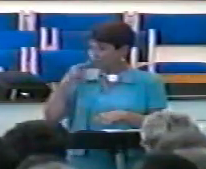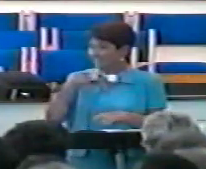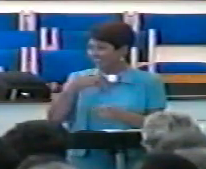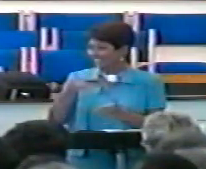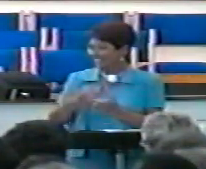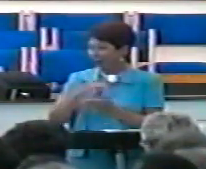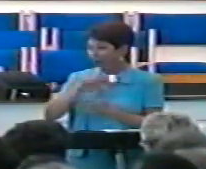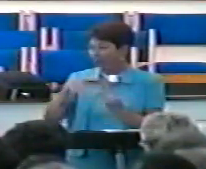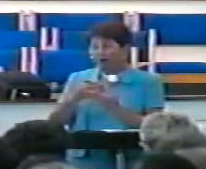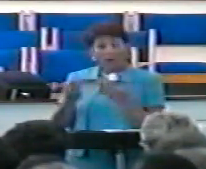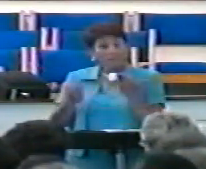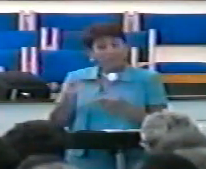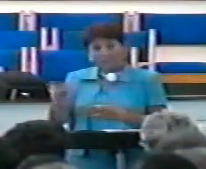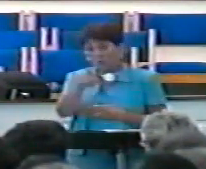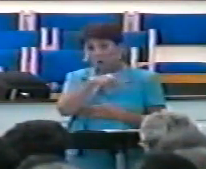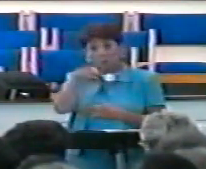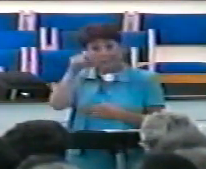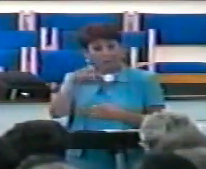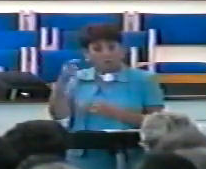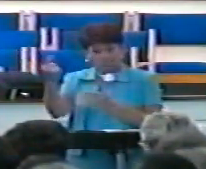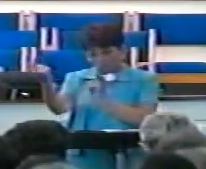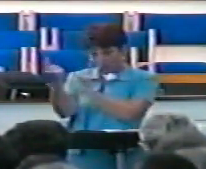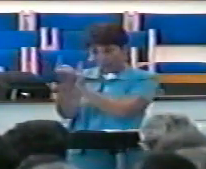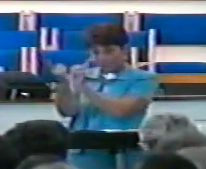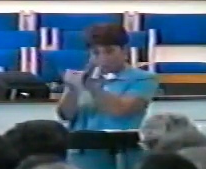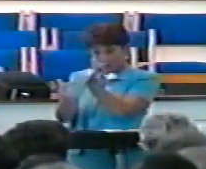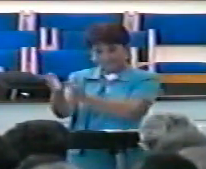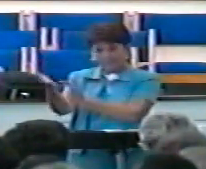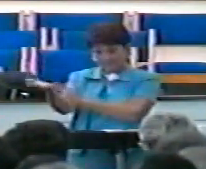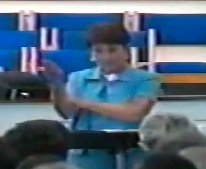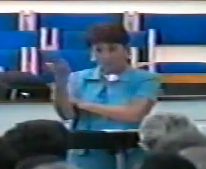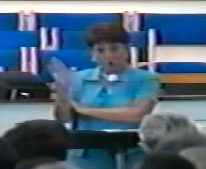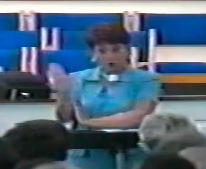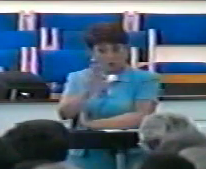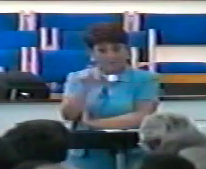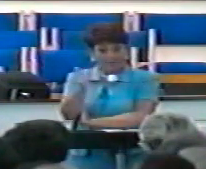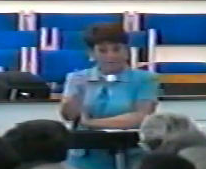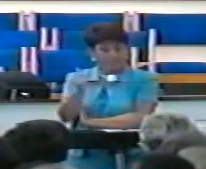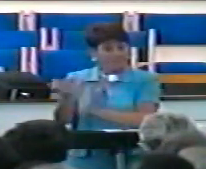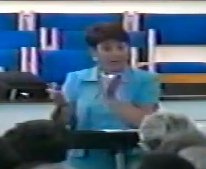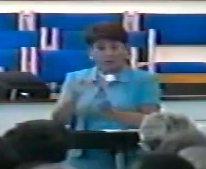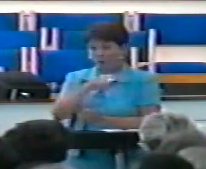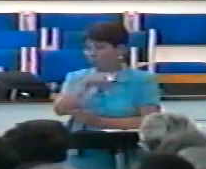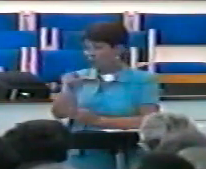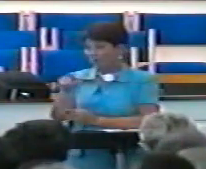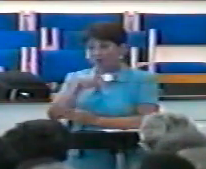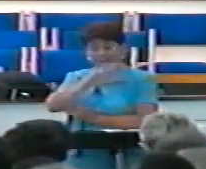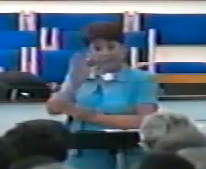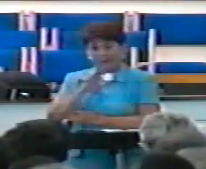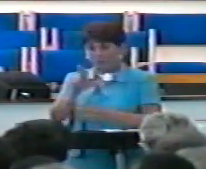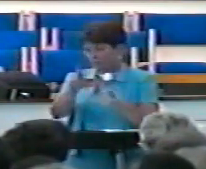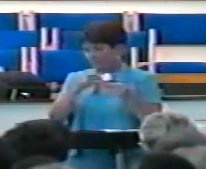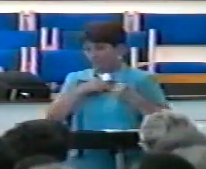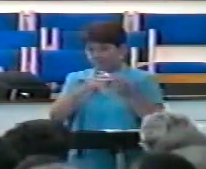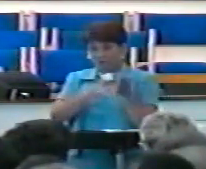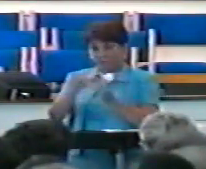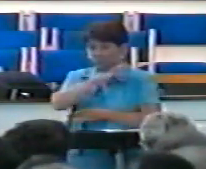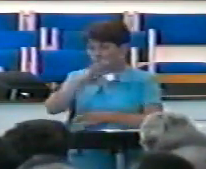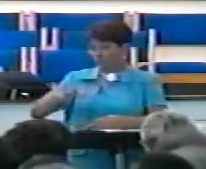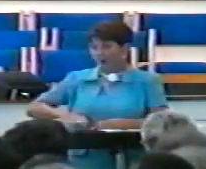Jesus yourself today. Maybe you're here and you've never accepted Jesus Christ as your personal Savior and the free pardon of sin that He